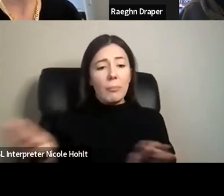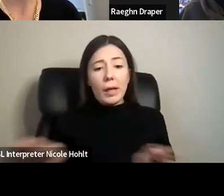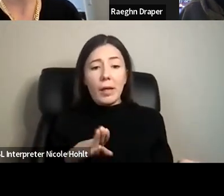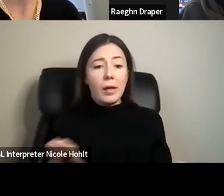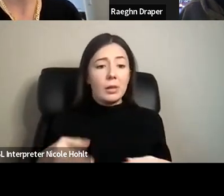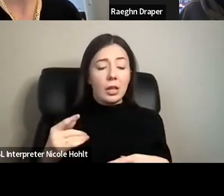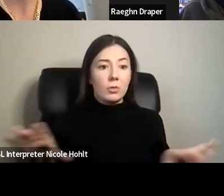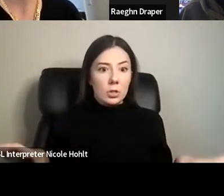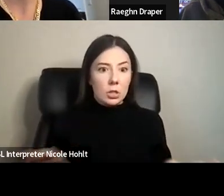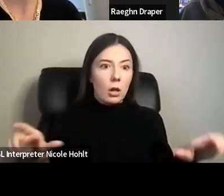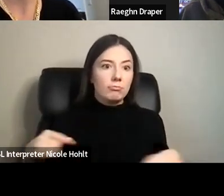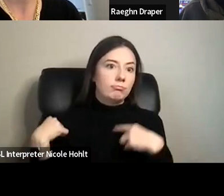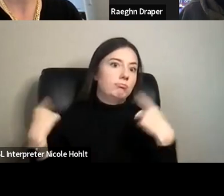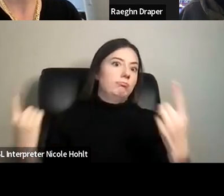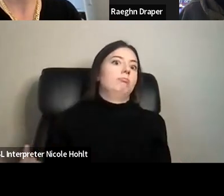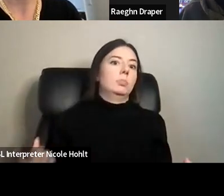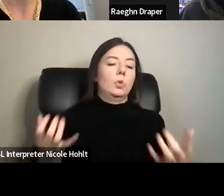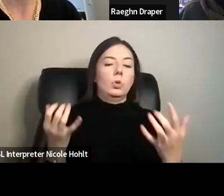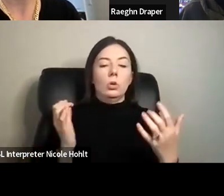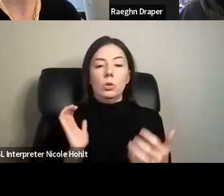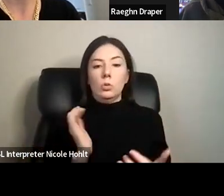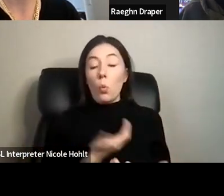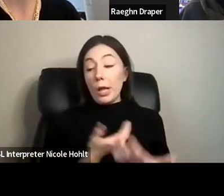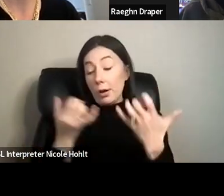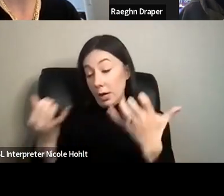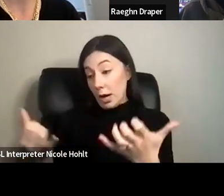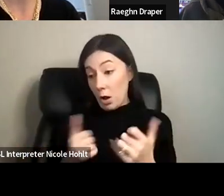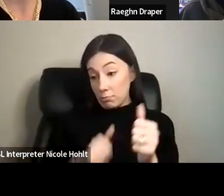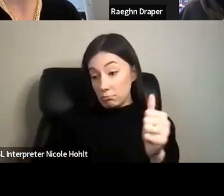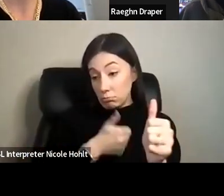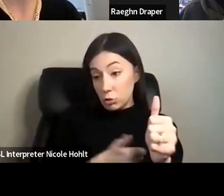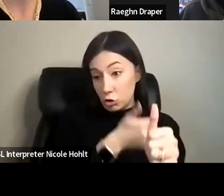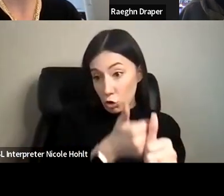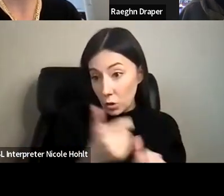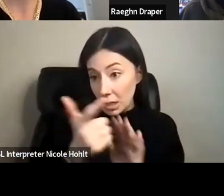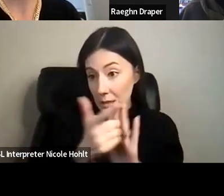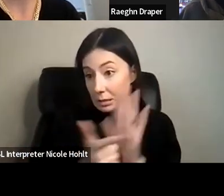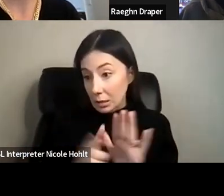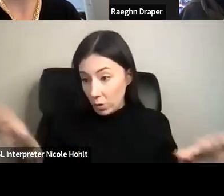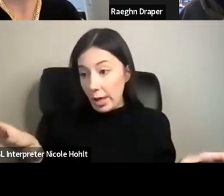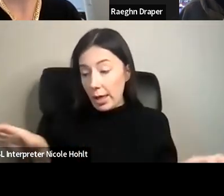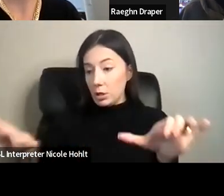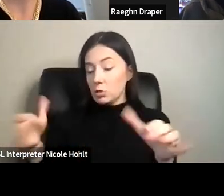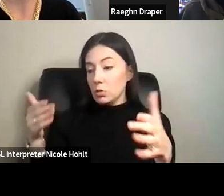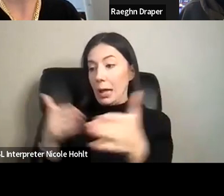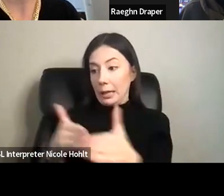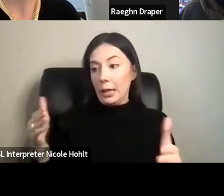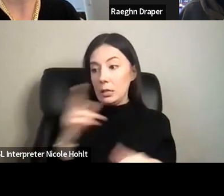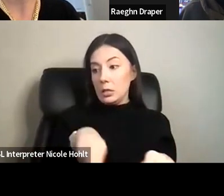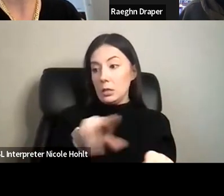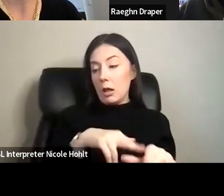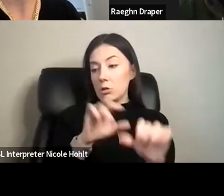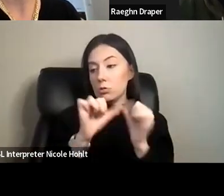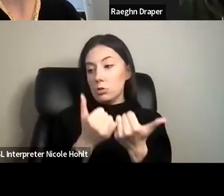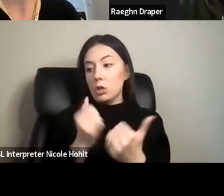done to workers, we are now pursuing legal ramification against this. And so we're